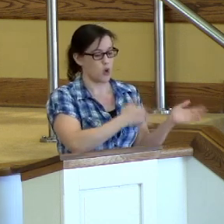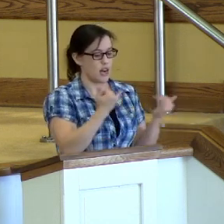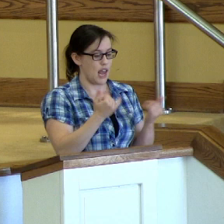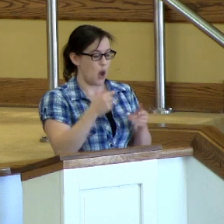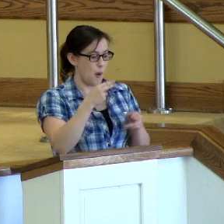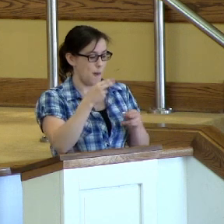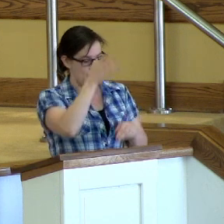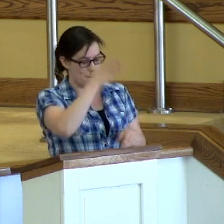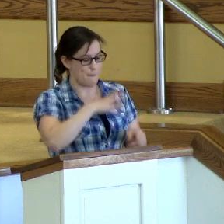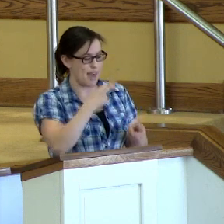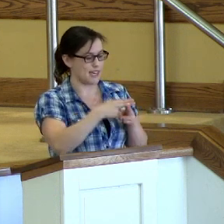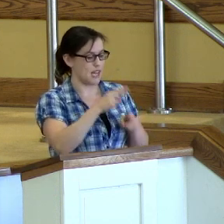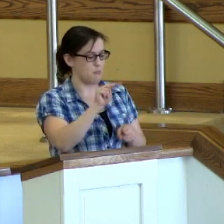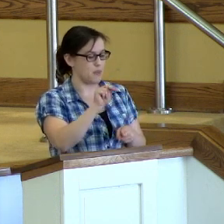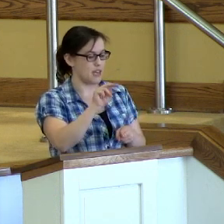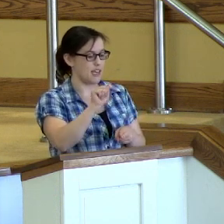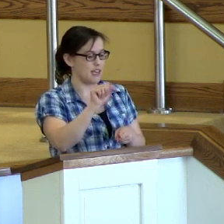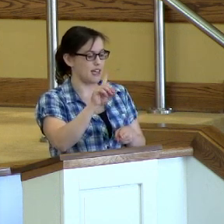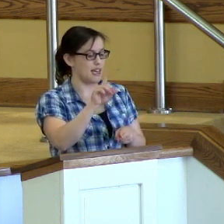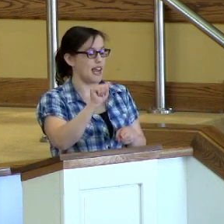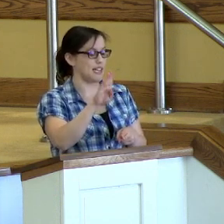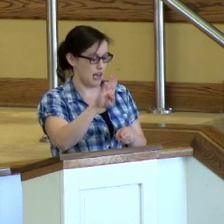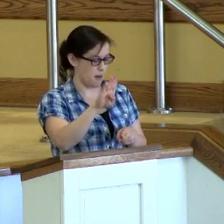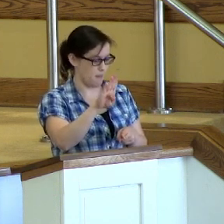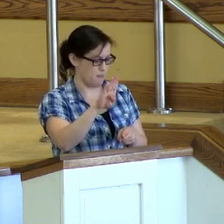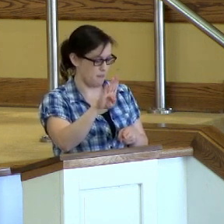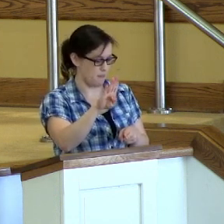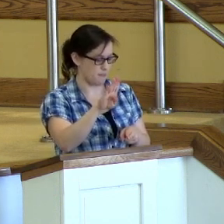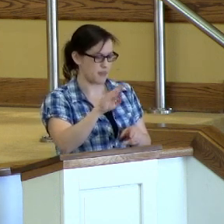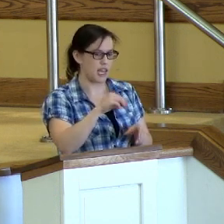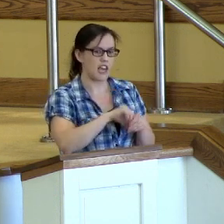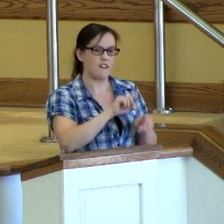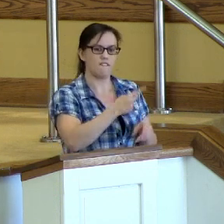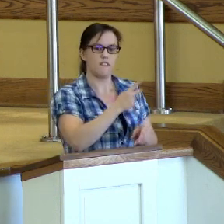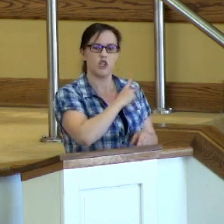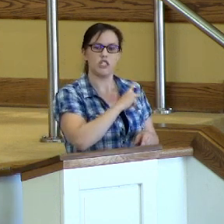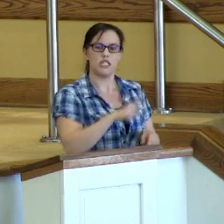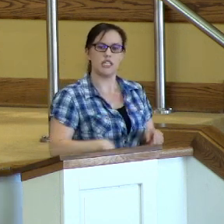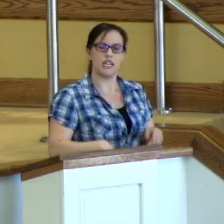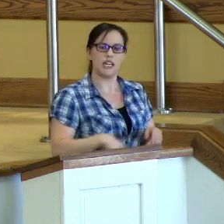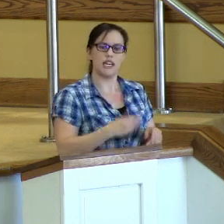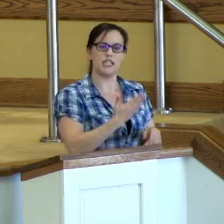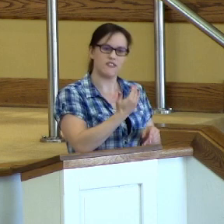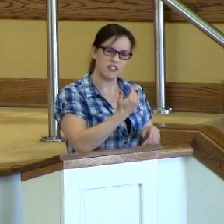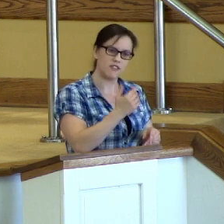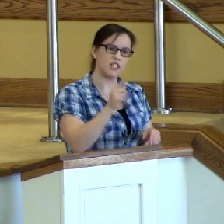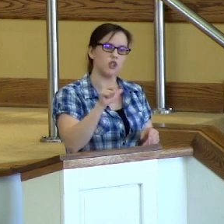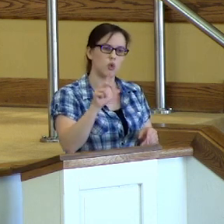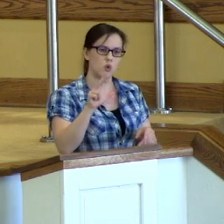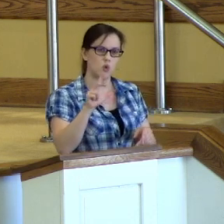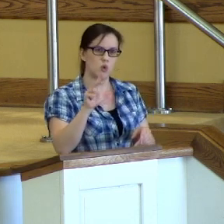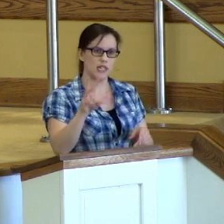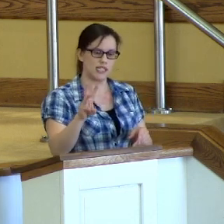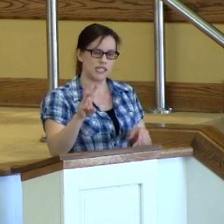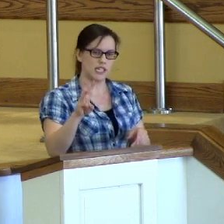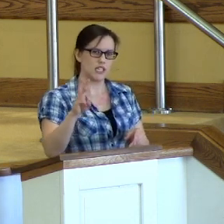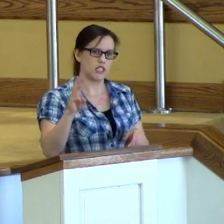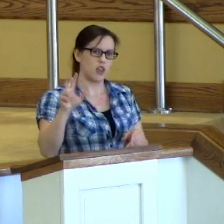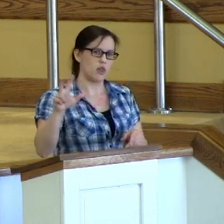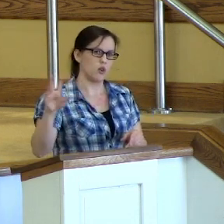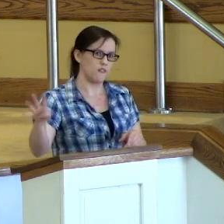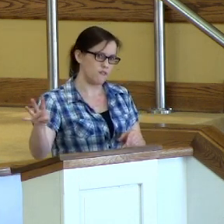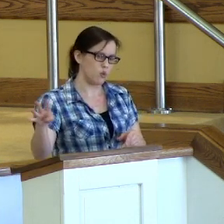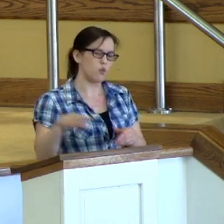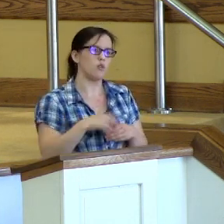Nadab is mentioned in Kings, 1 Kings 15, 26, and 34, and 1 Kings 16,